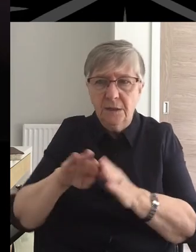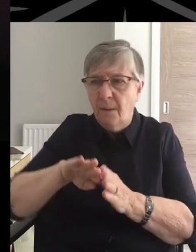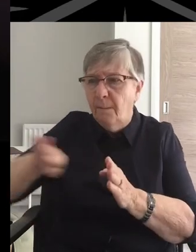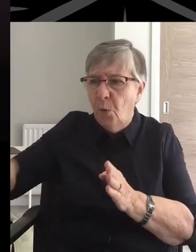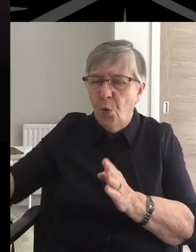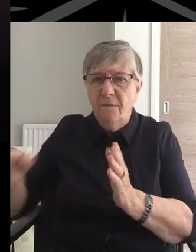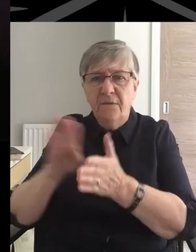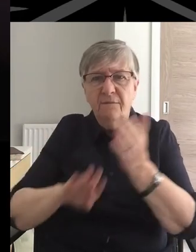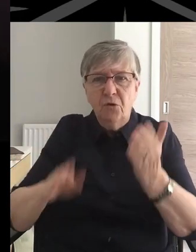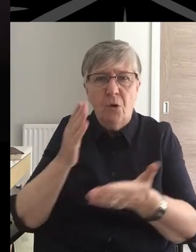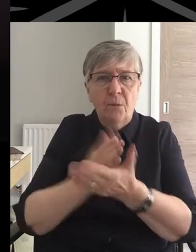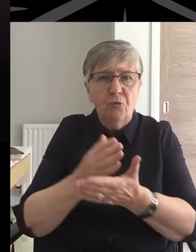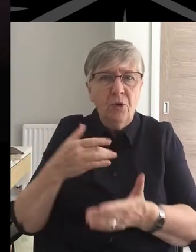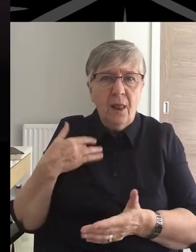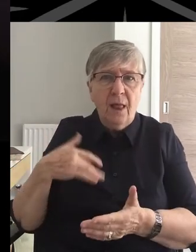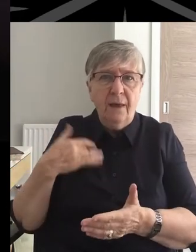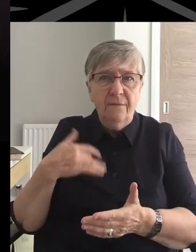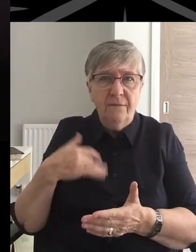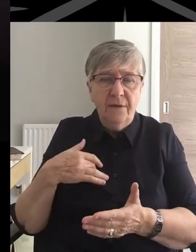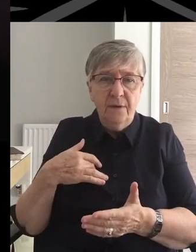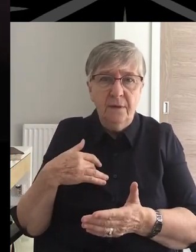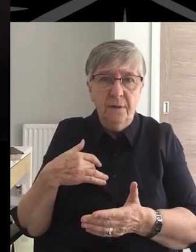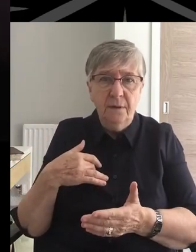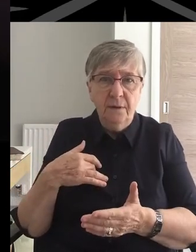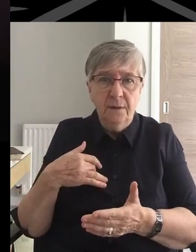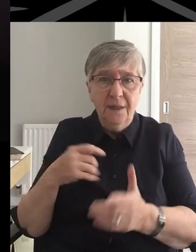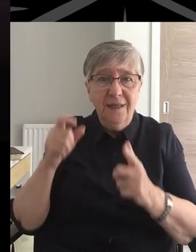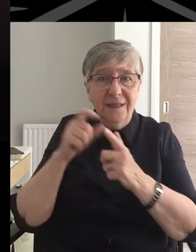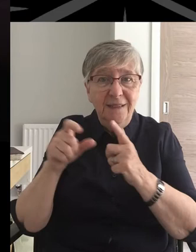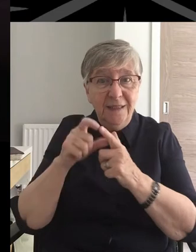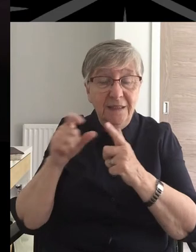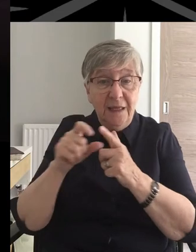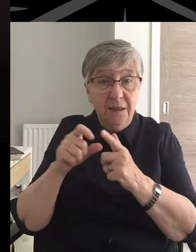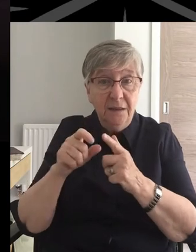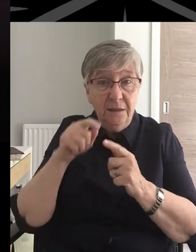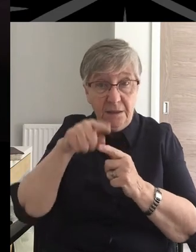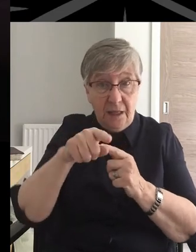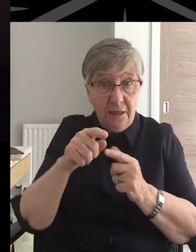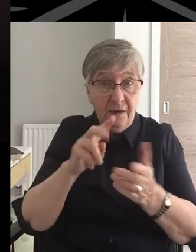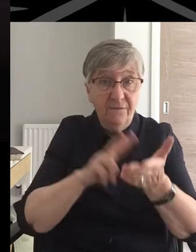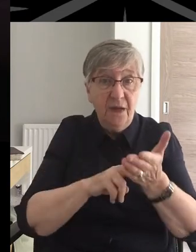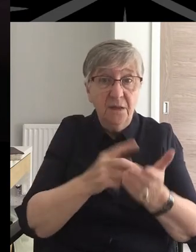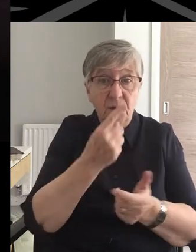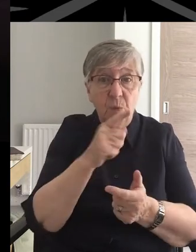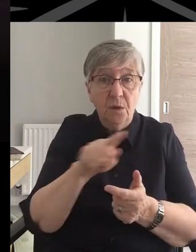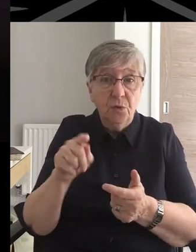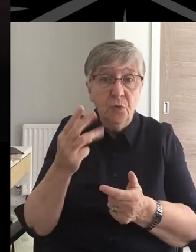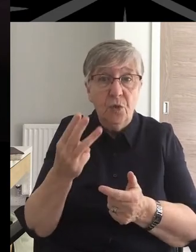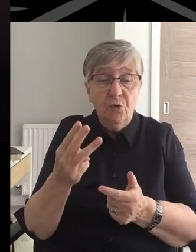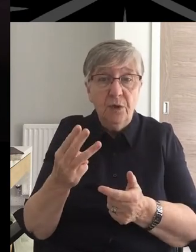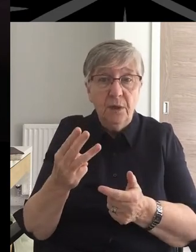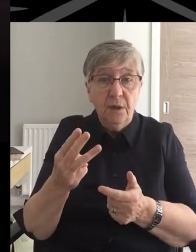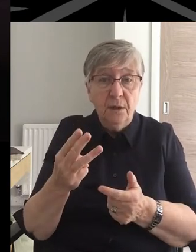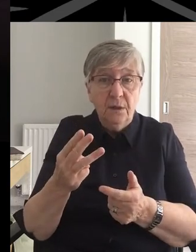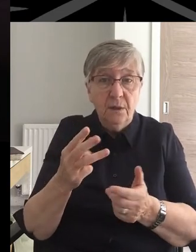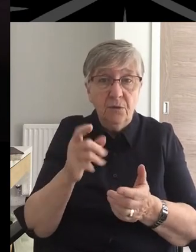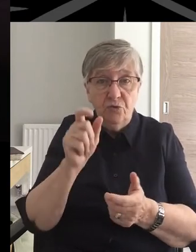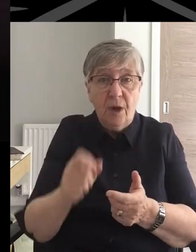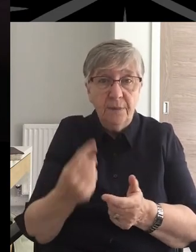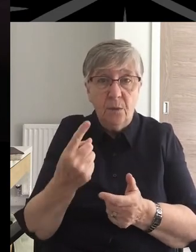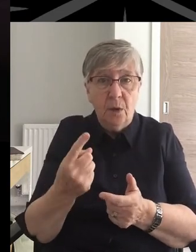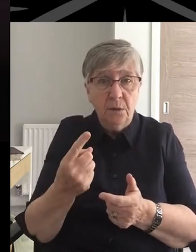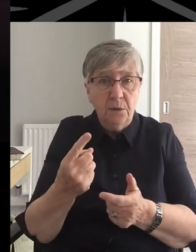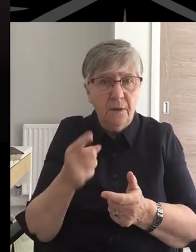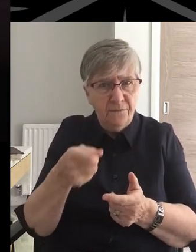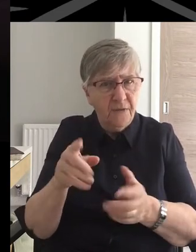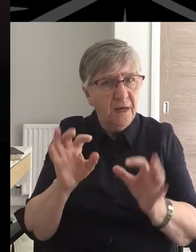real life and real living. The details given in verses 1 to 3 of the first chapter are very,